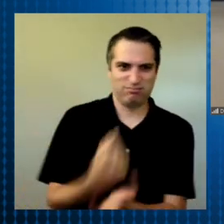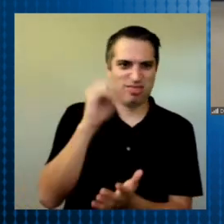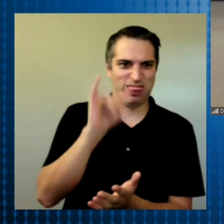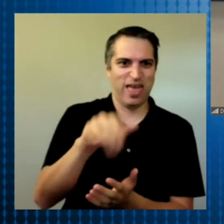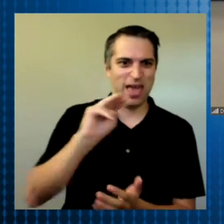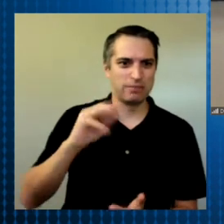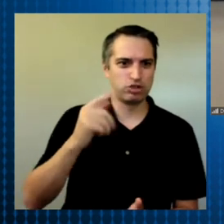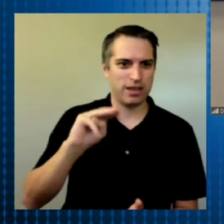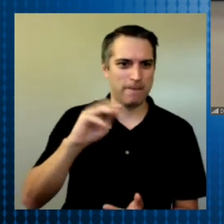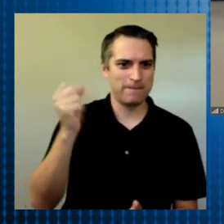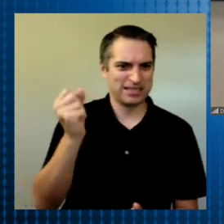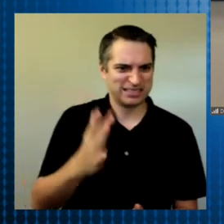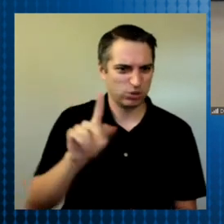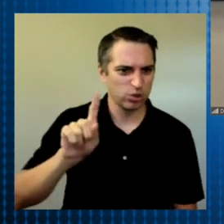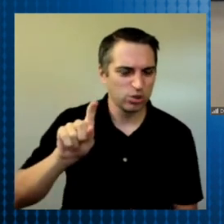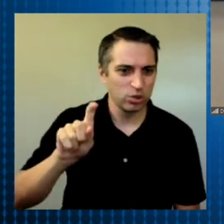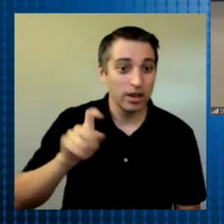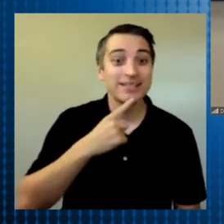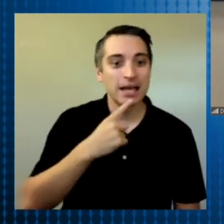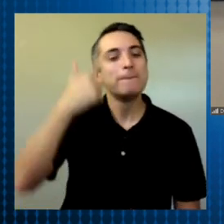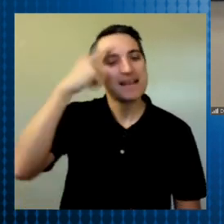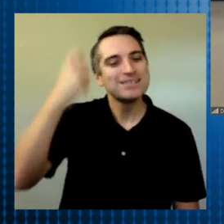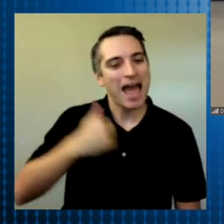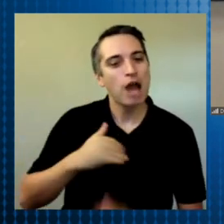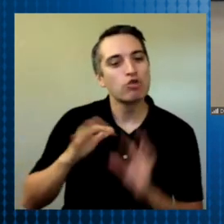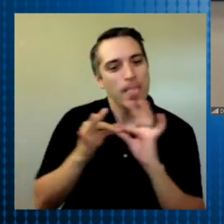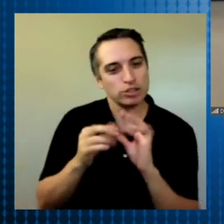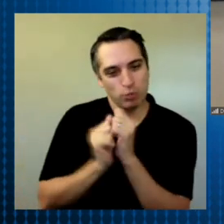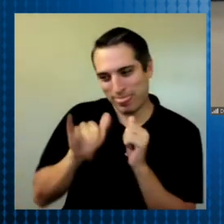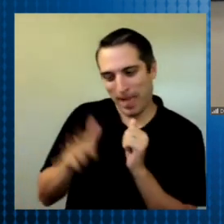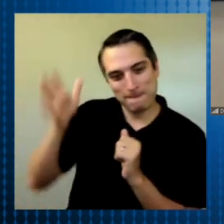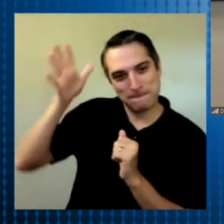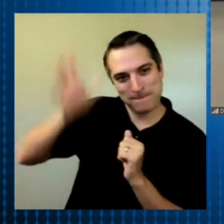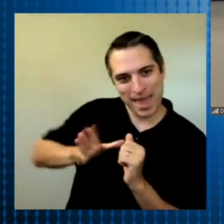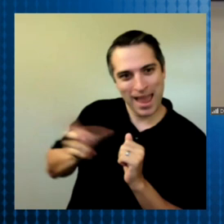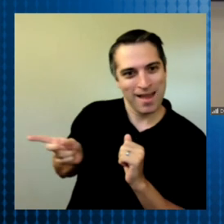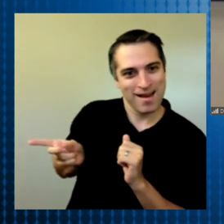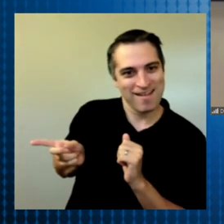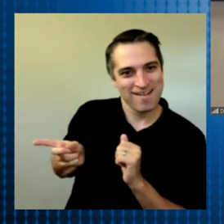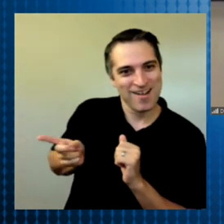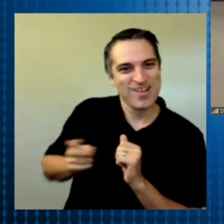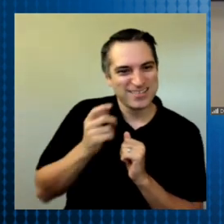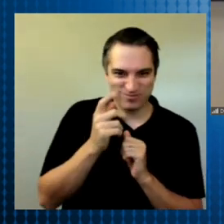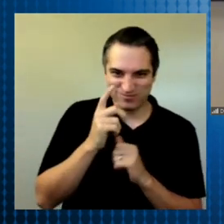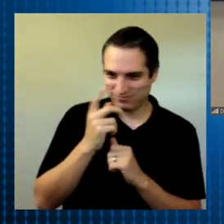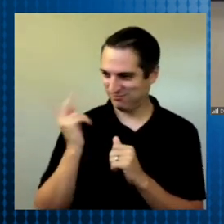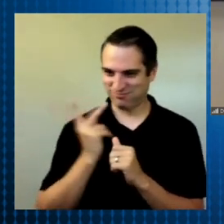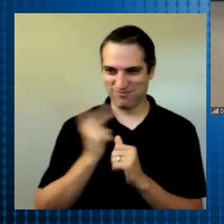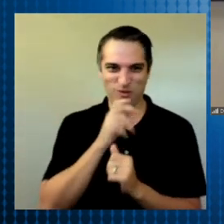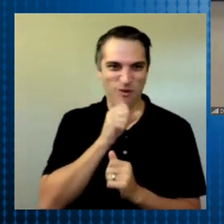are important. And quickly, I'll spend a minute on money. Now, don't get this twisted.